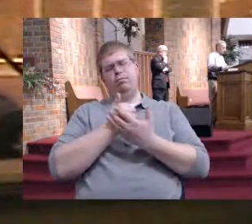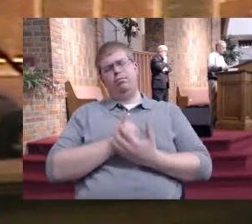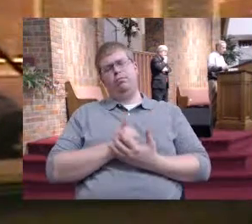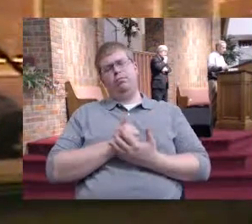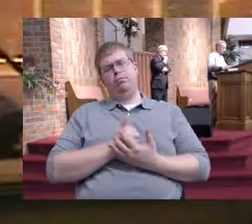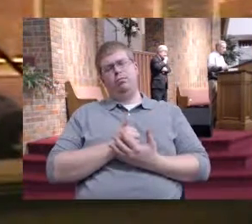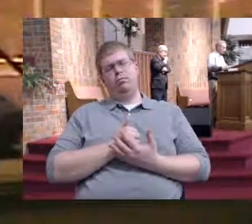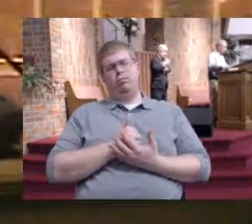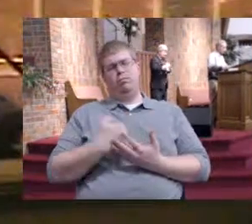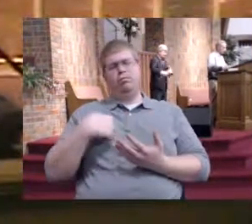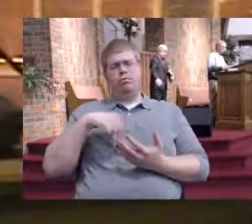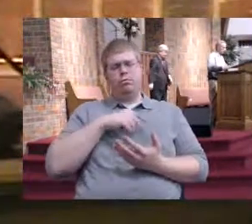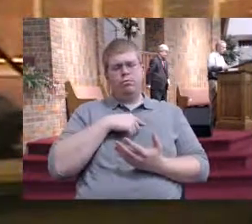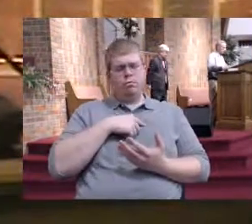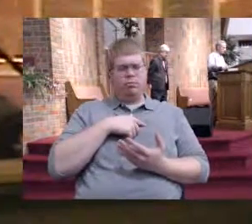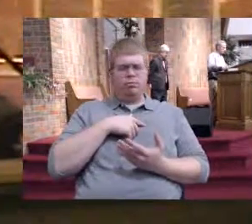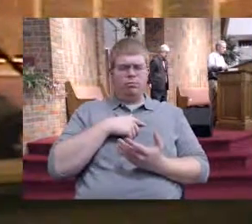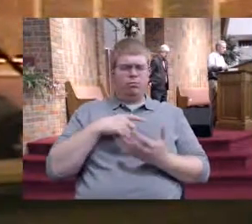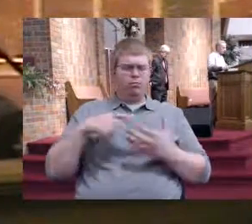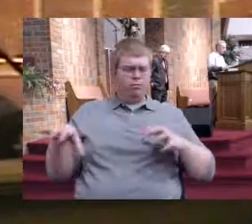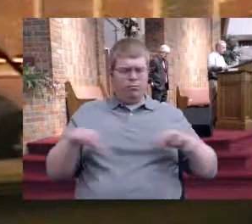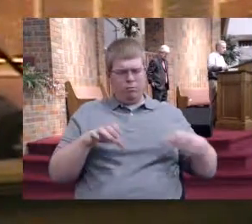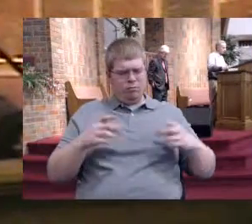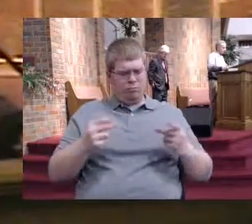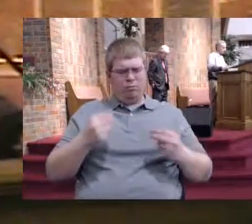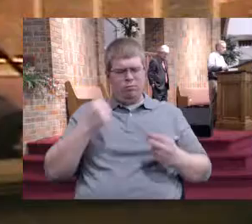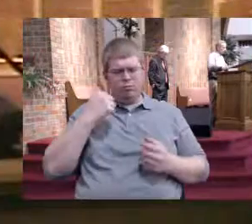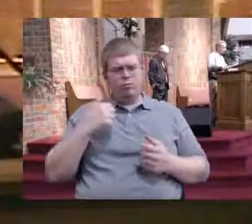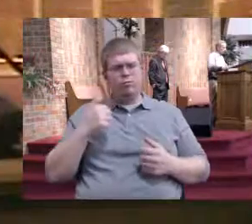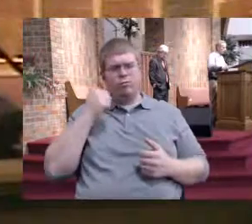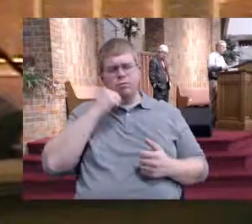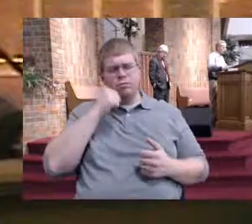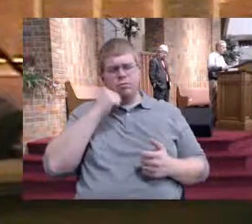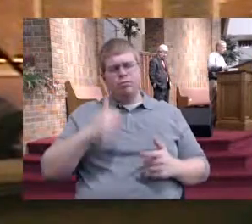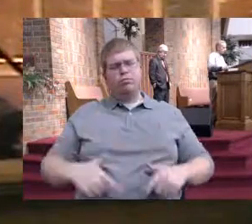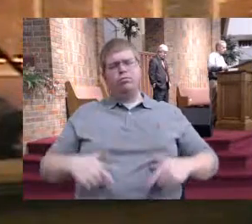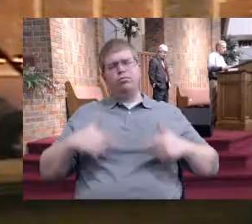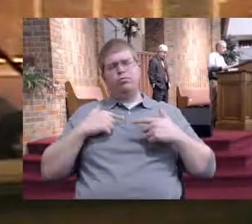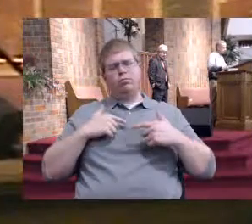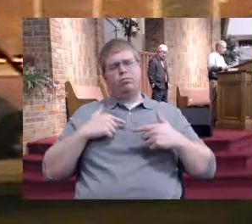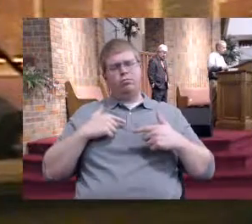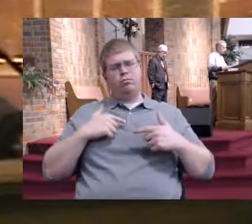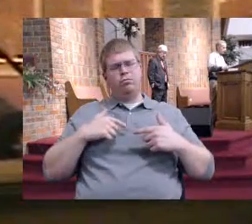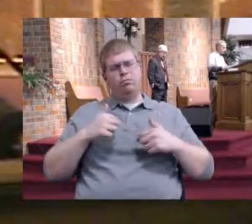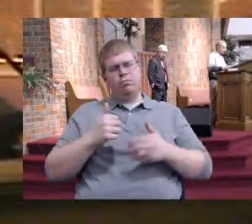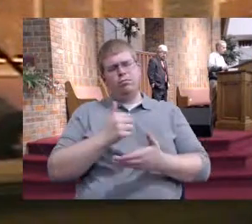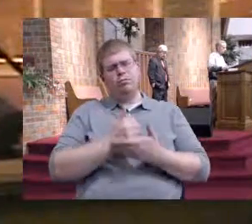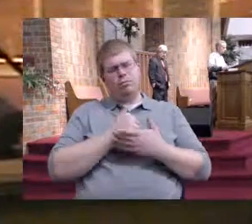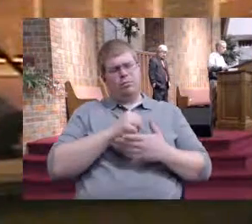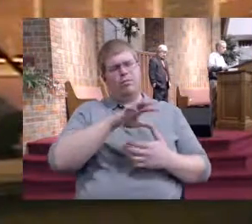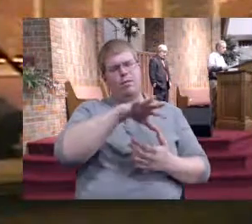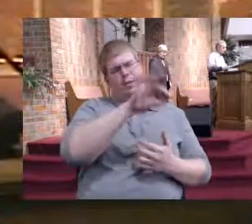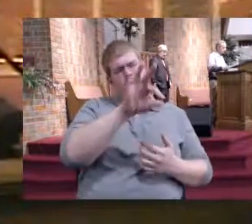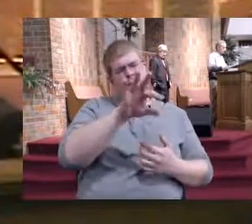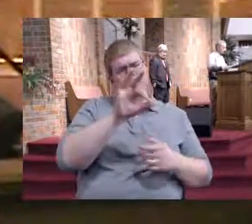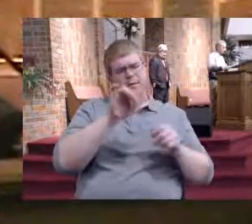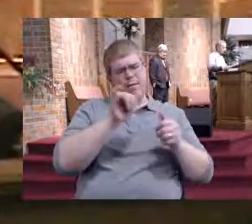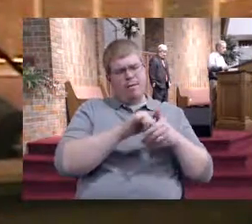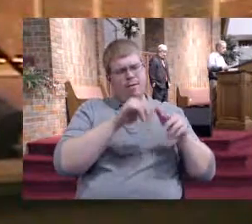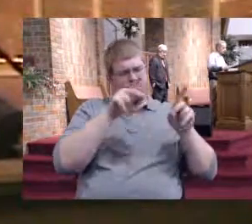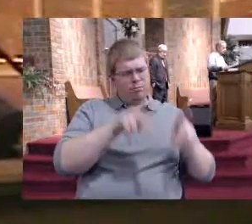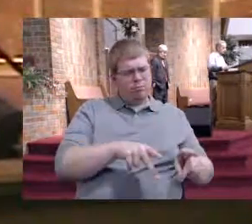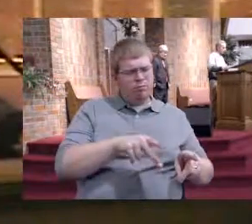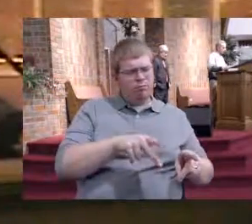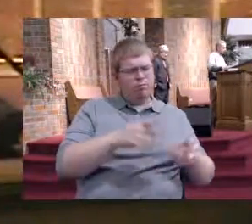go about our lives to find those who are seeking to know